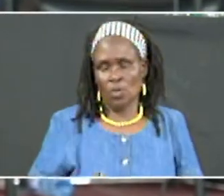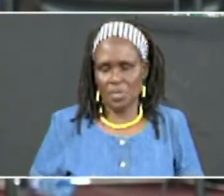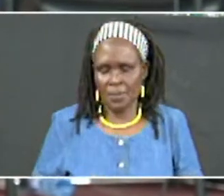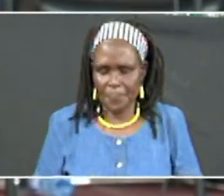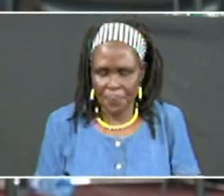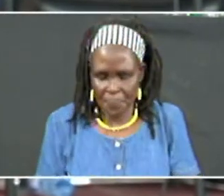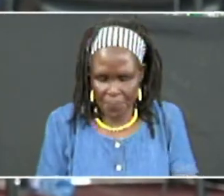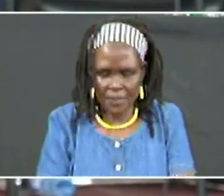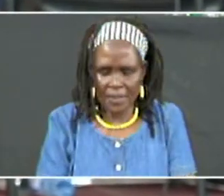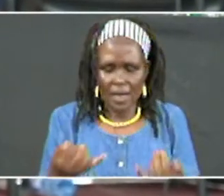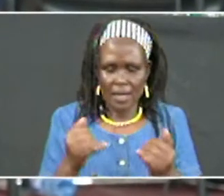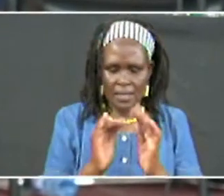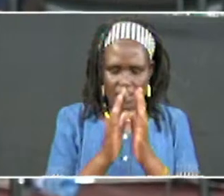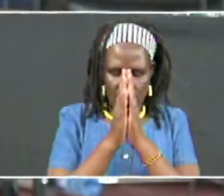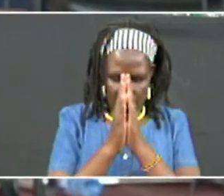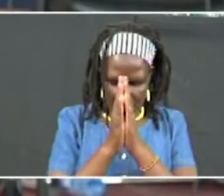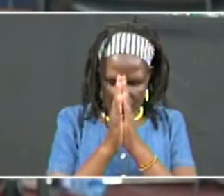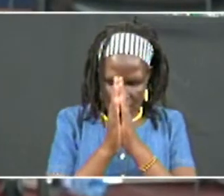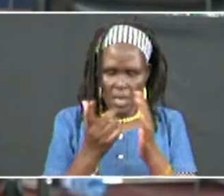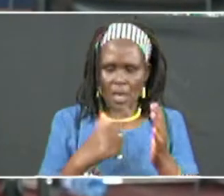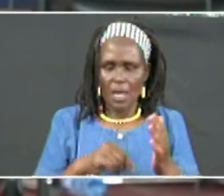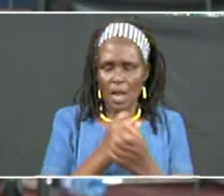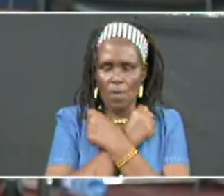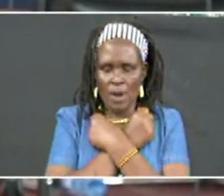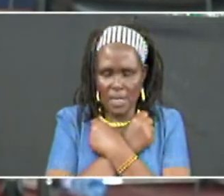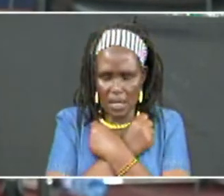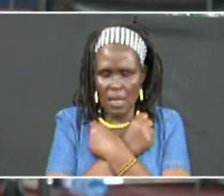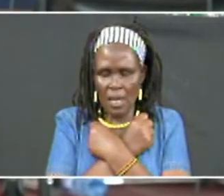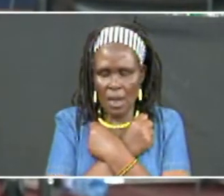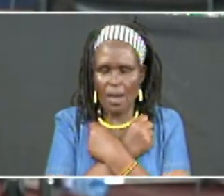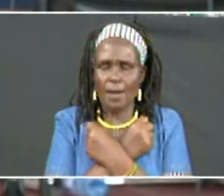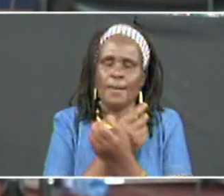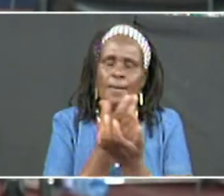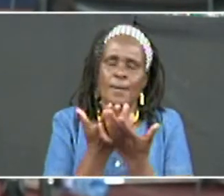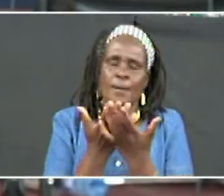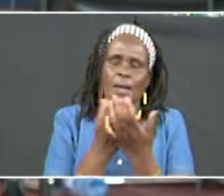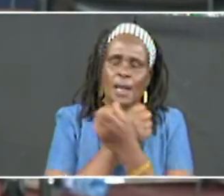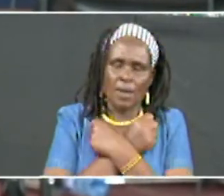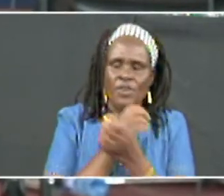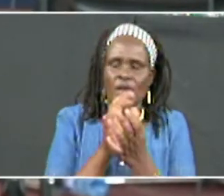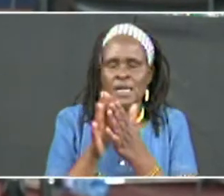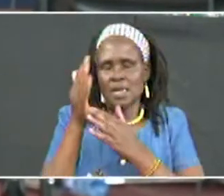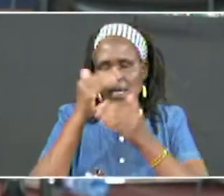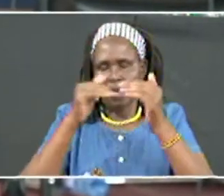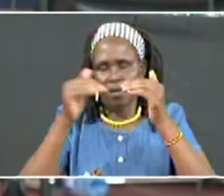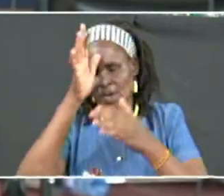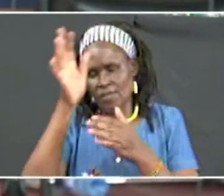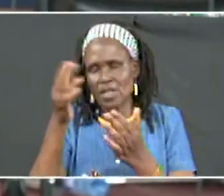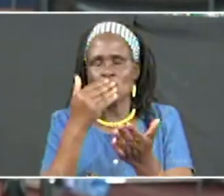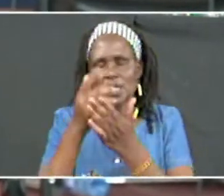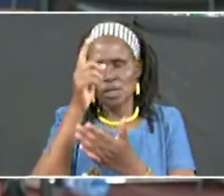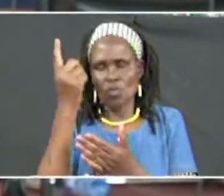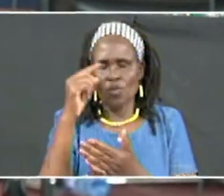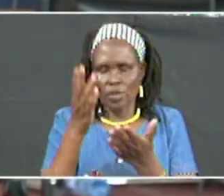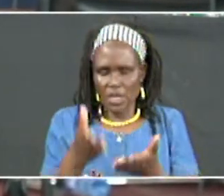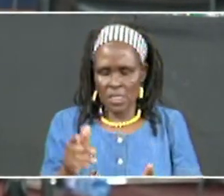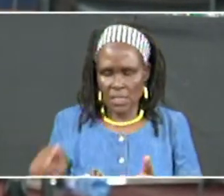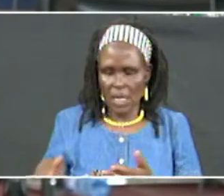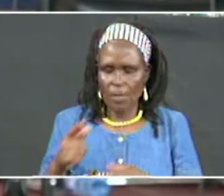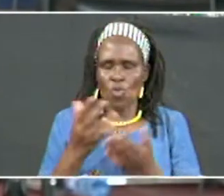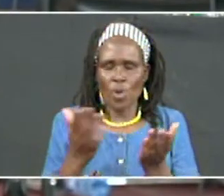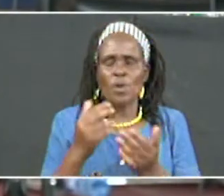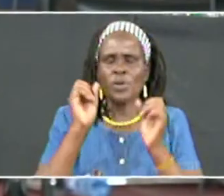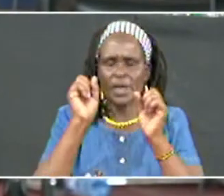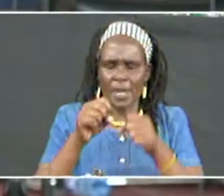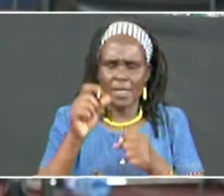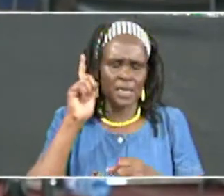Let's pray. Our dear loving and heavenly Father, we thank you. We thank you for this time that we can listen to your